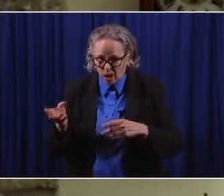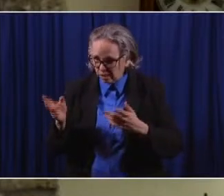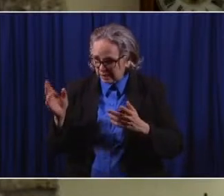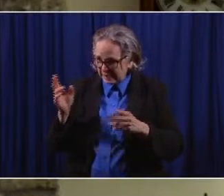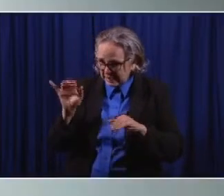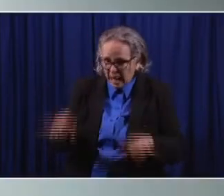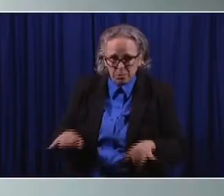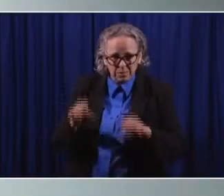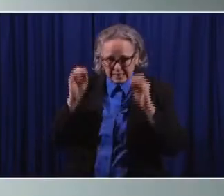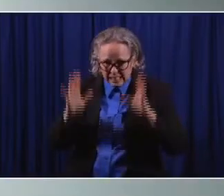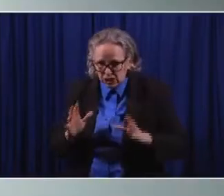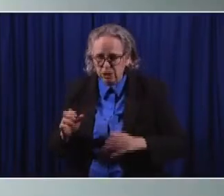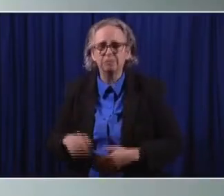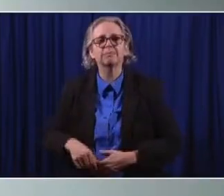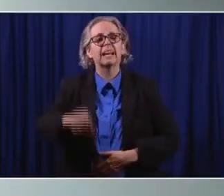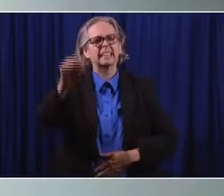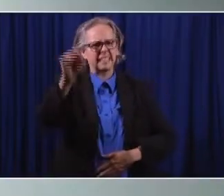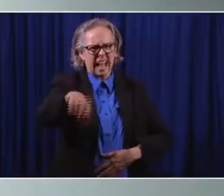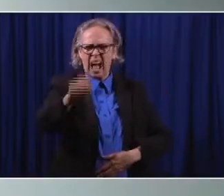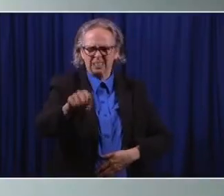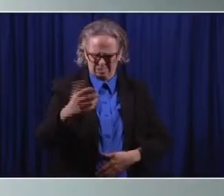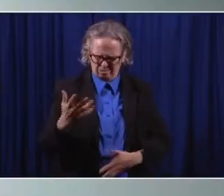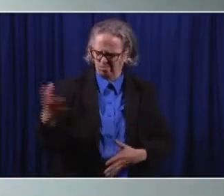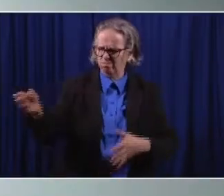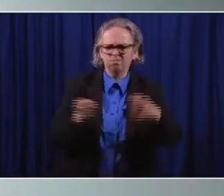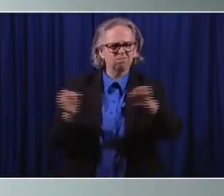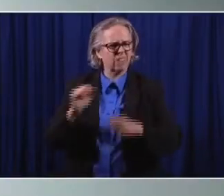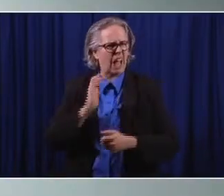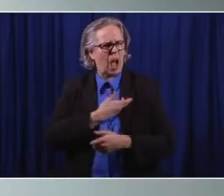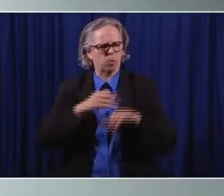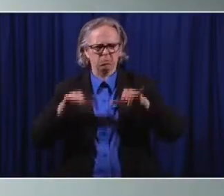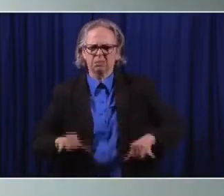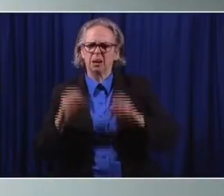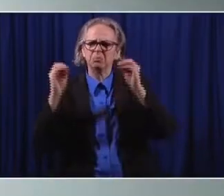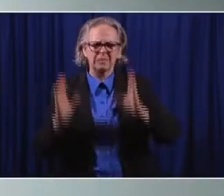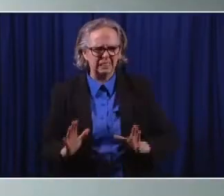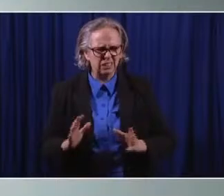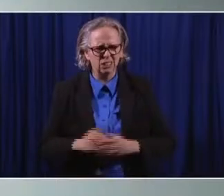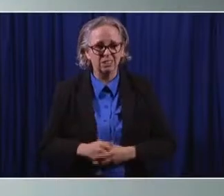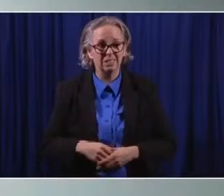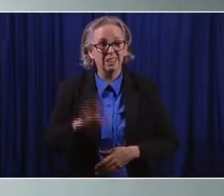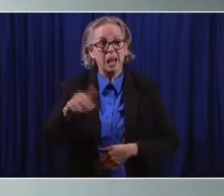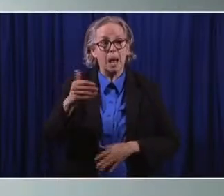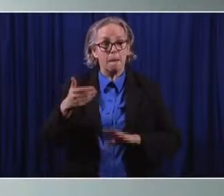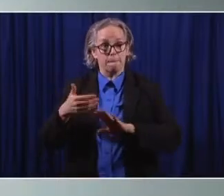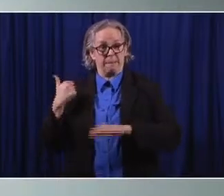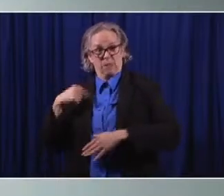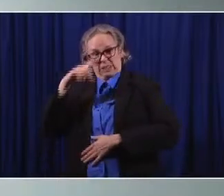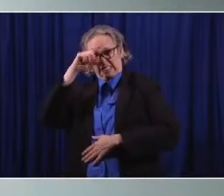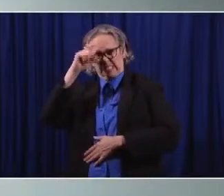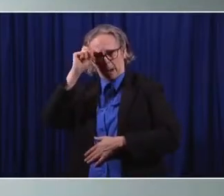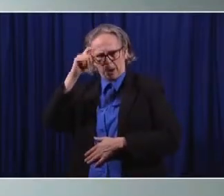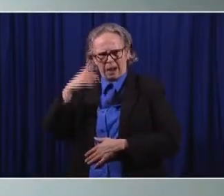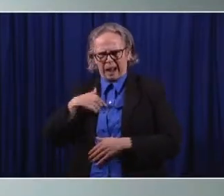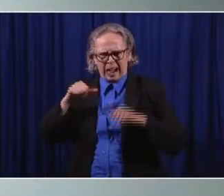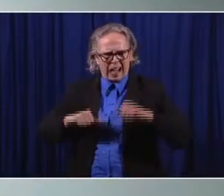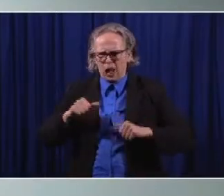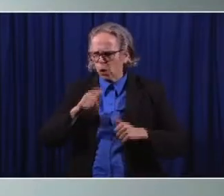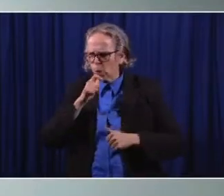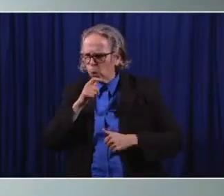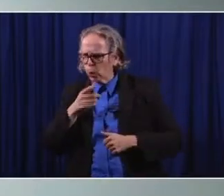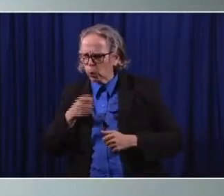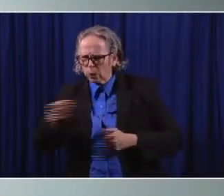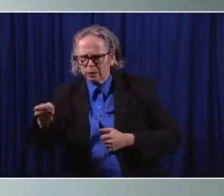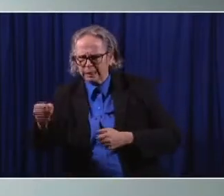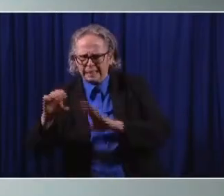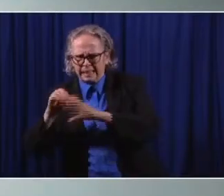that? Absolutely. Our teachers, we didn't know which pathway we would be taking come fall. So